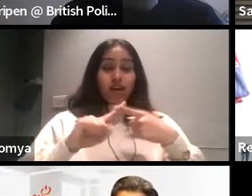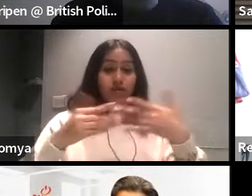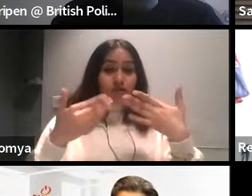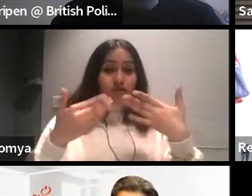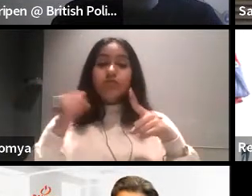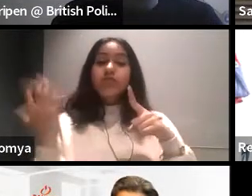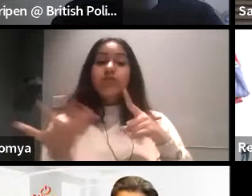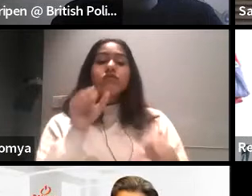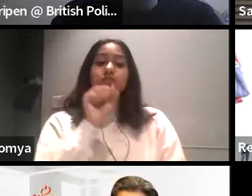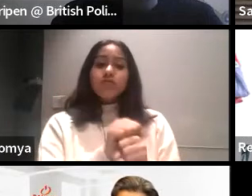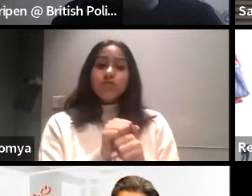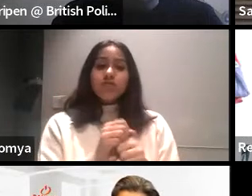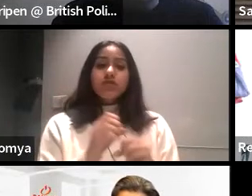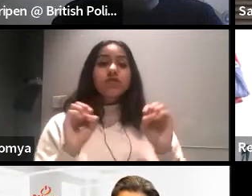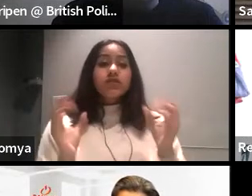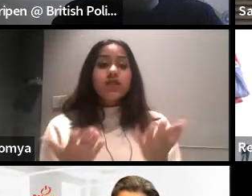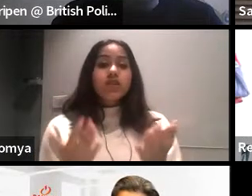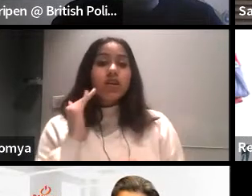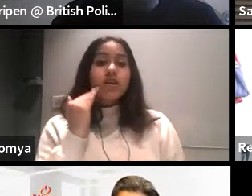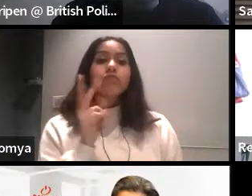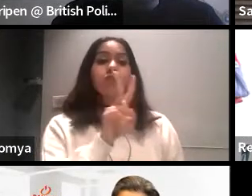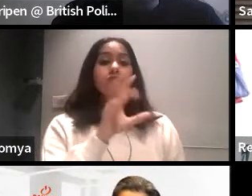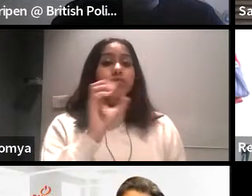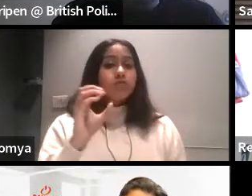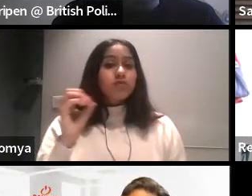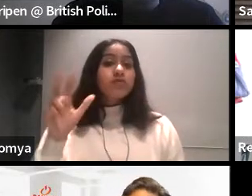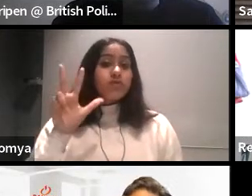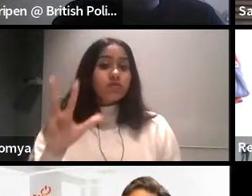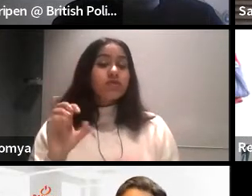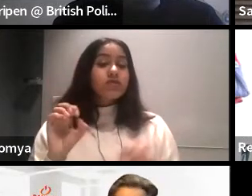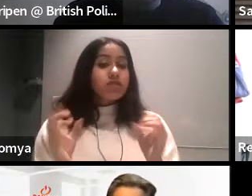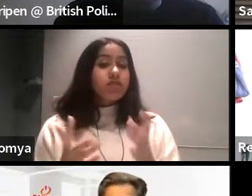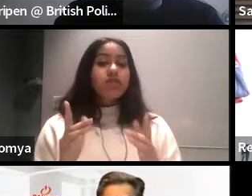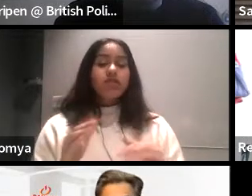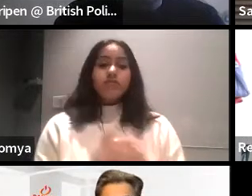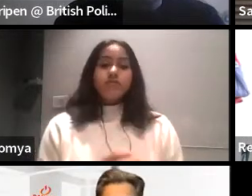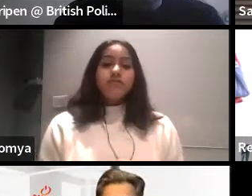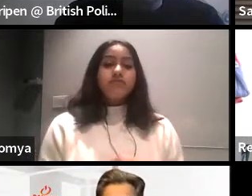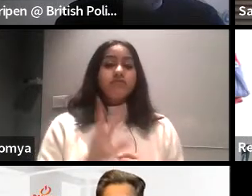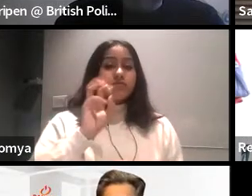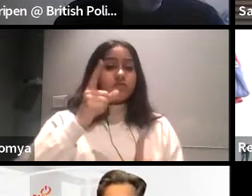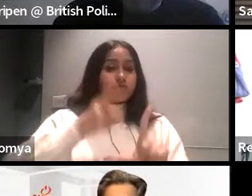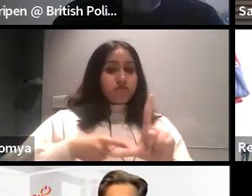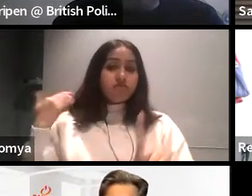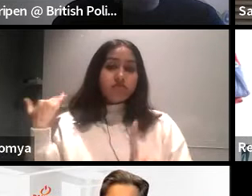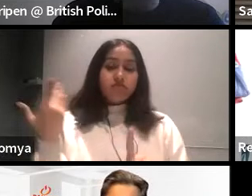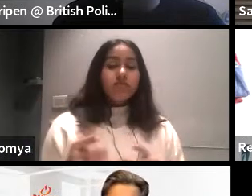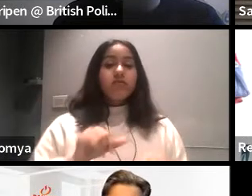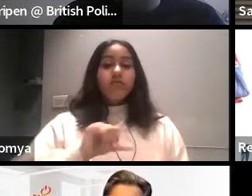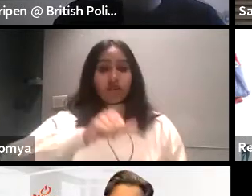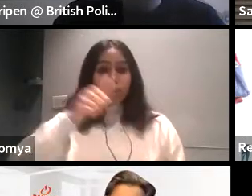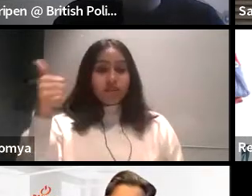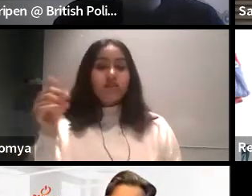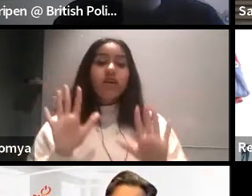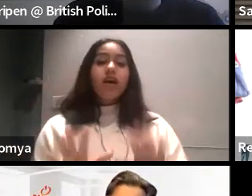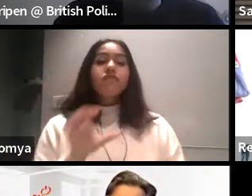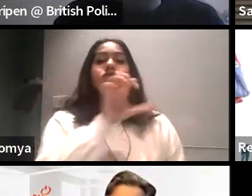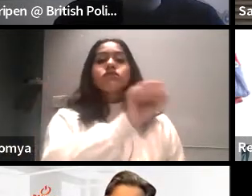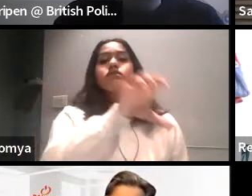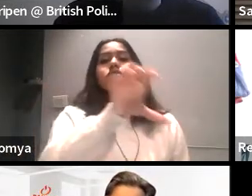has been working since 2008 and in the last 13 years has successfully reached out